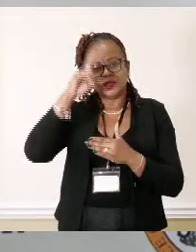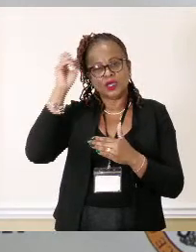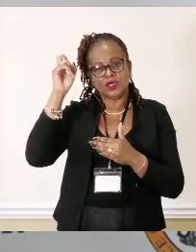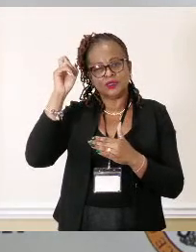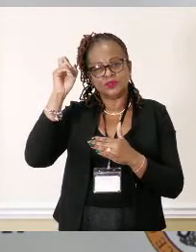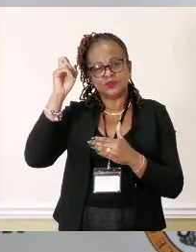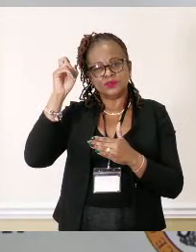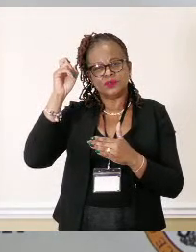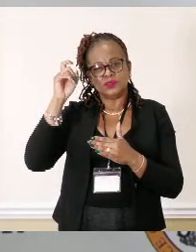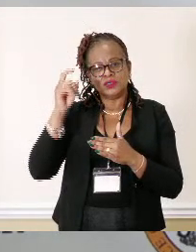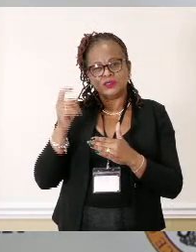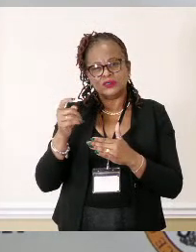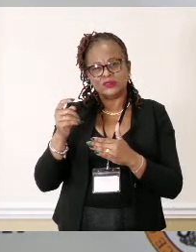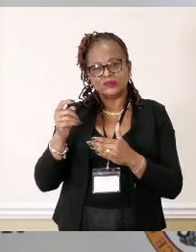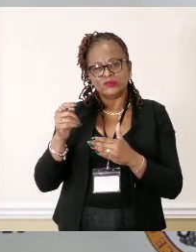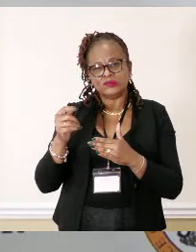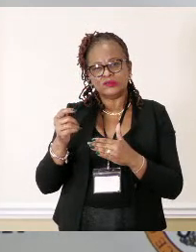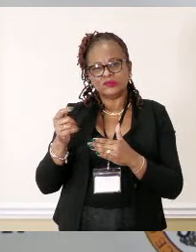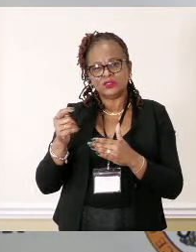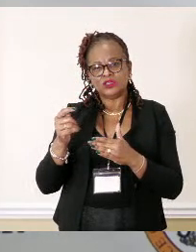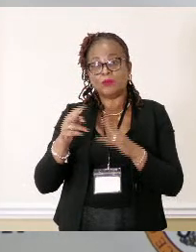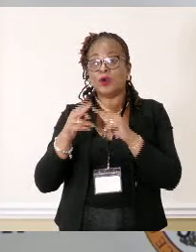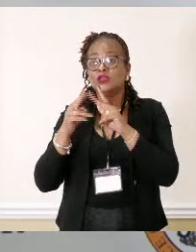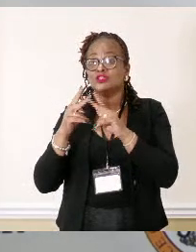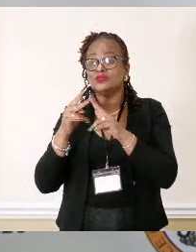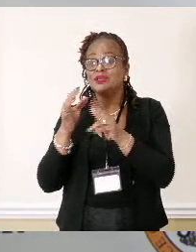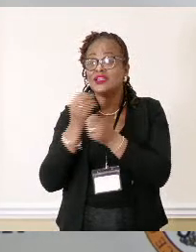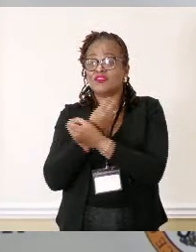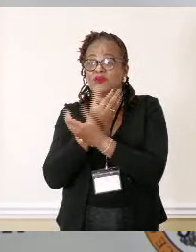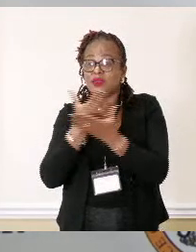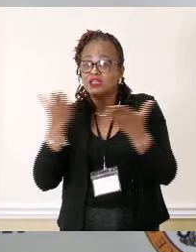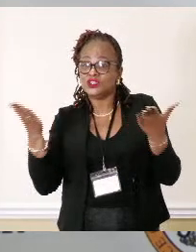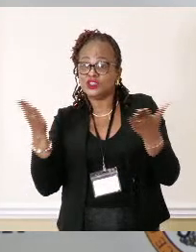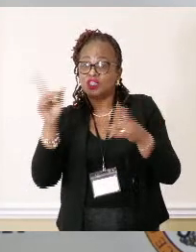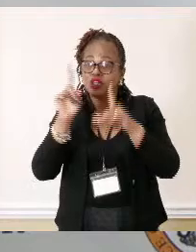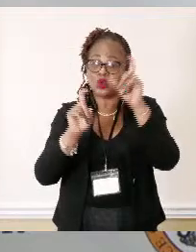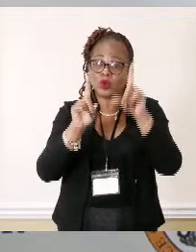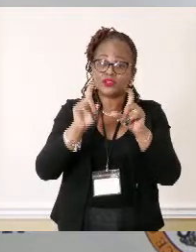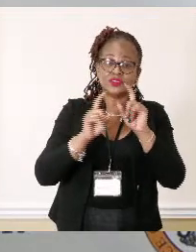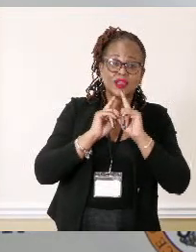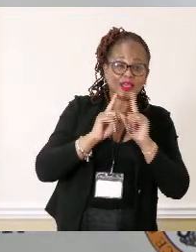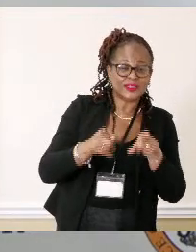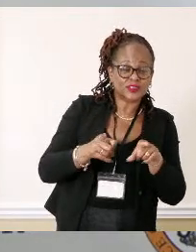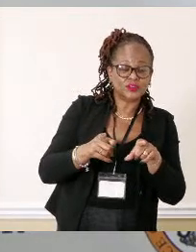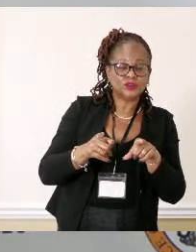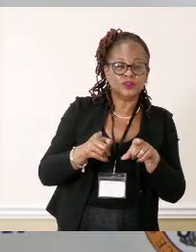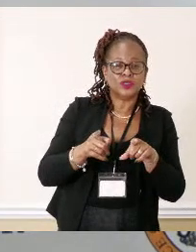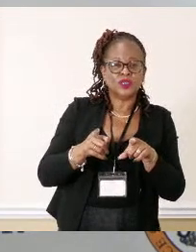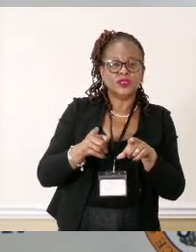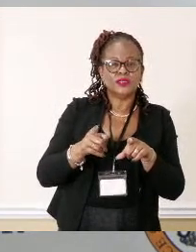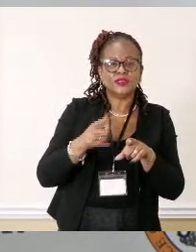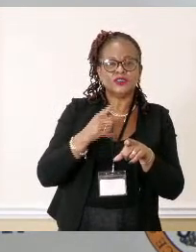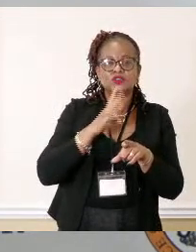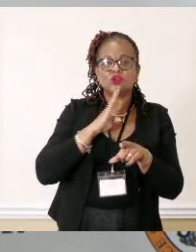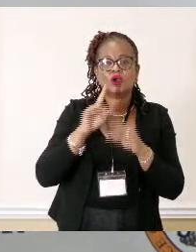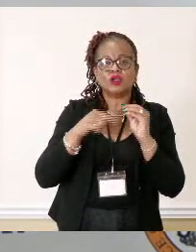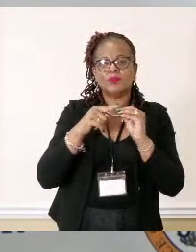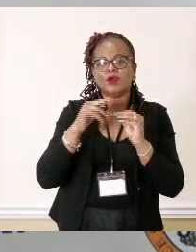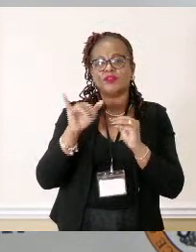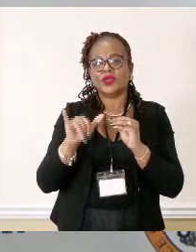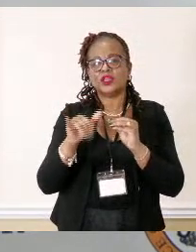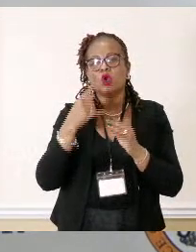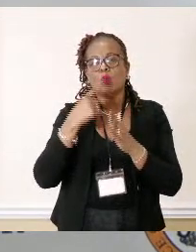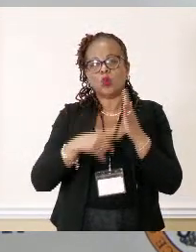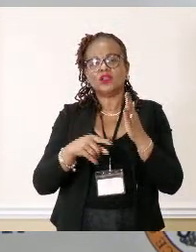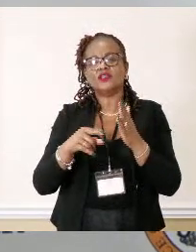been very little partnership with getting information, getting their questions answered, and things like that. Can you just speak to that and what,